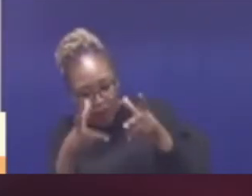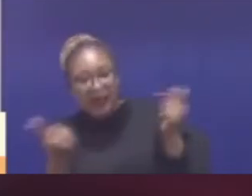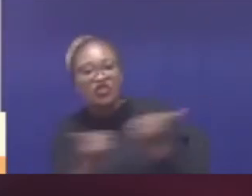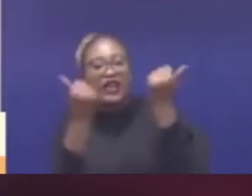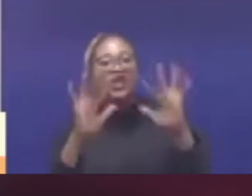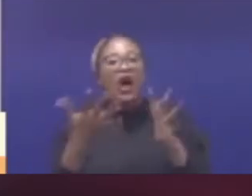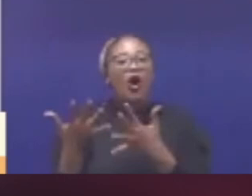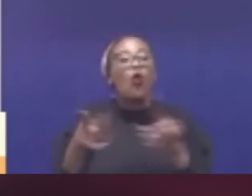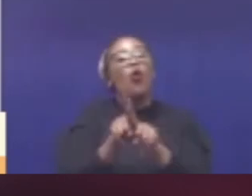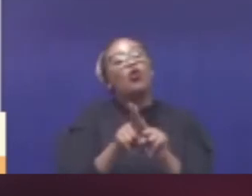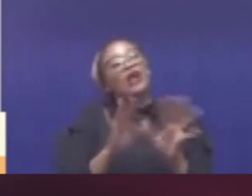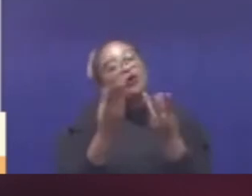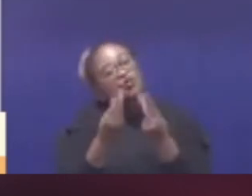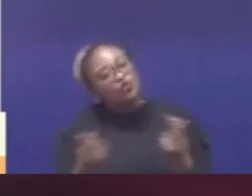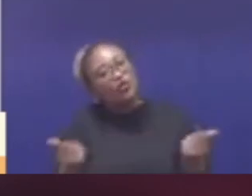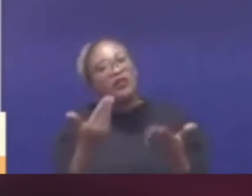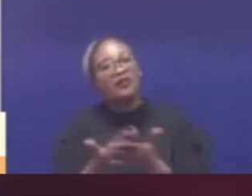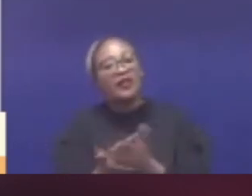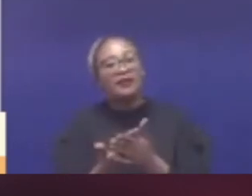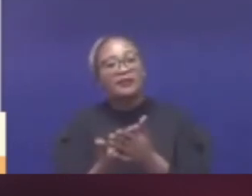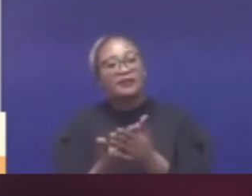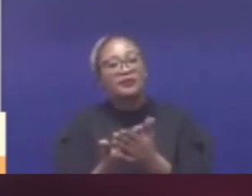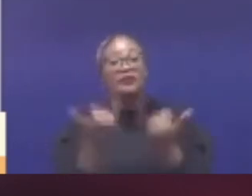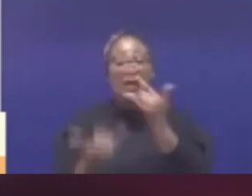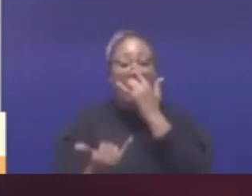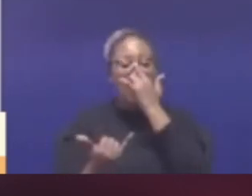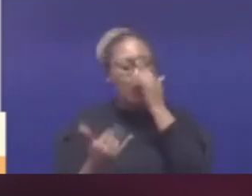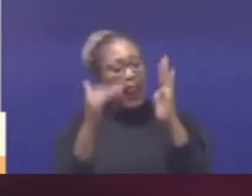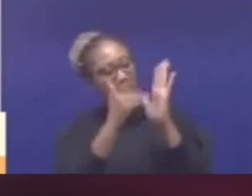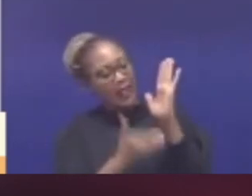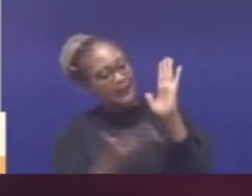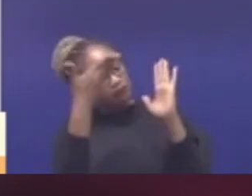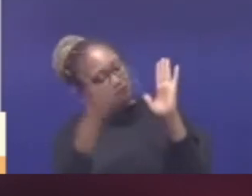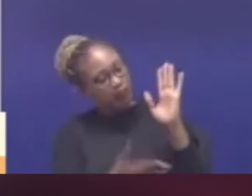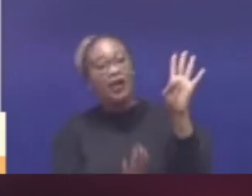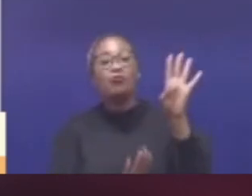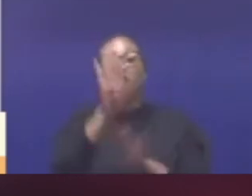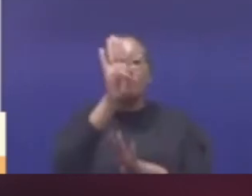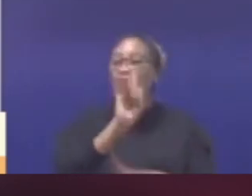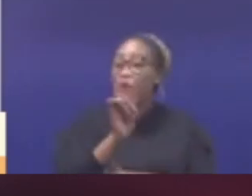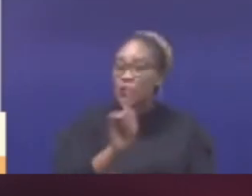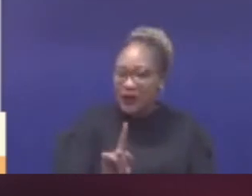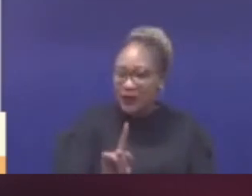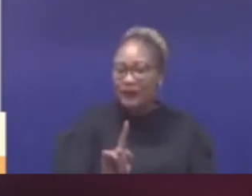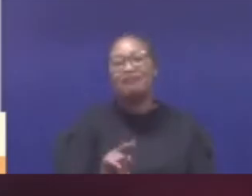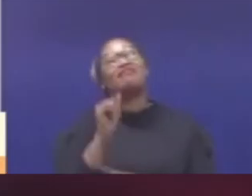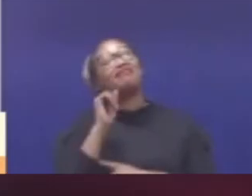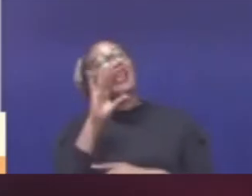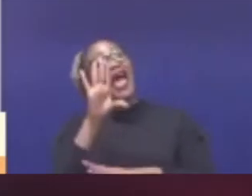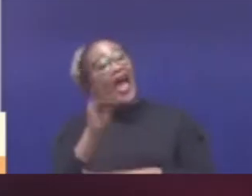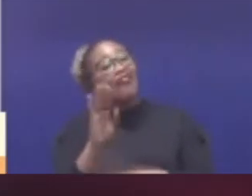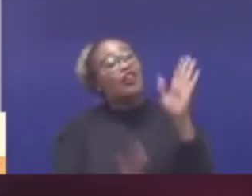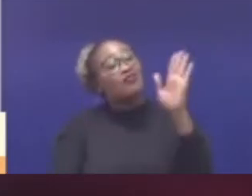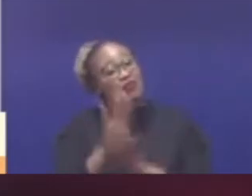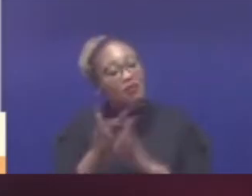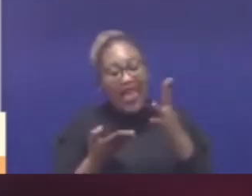address them. And here are a list of some of the improvements. As mentioned, there's an improvement of access and